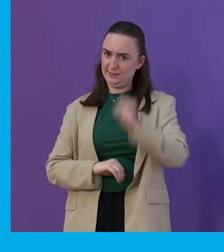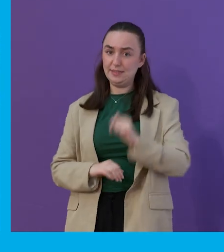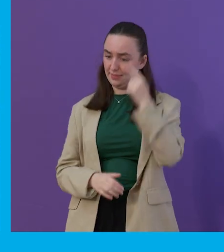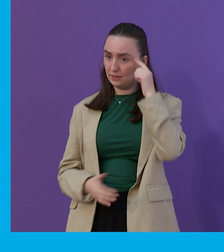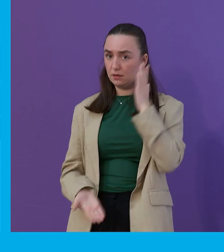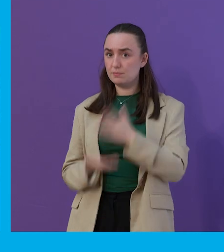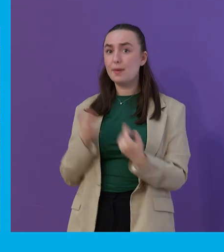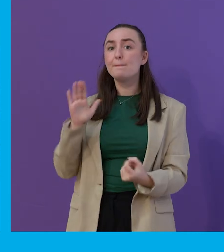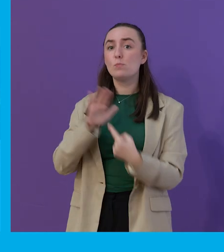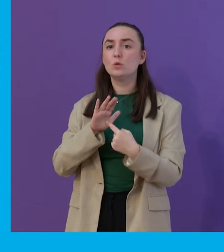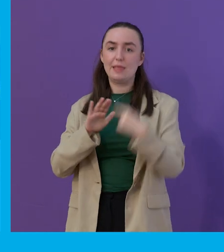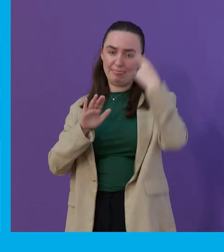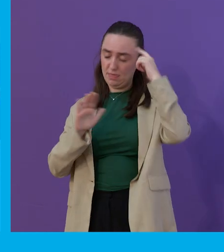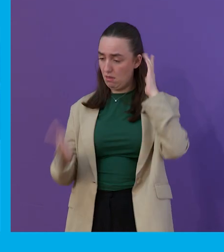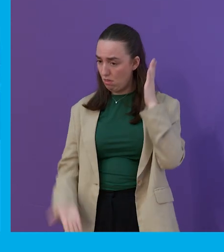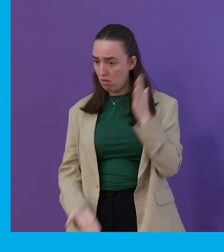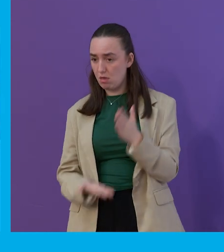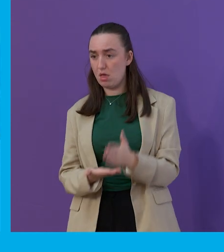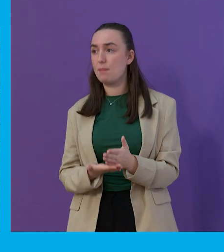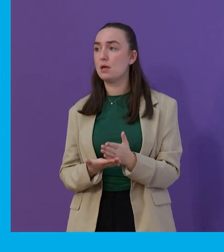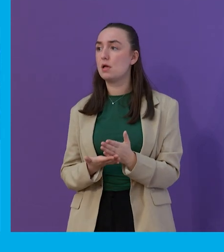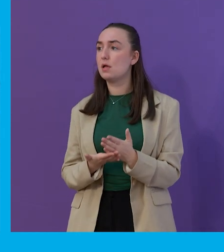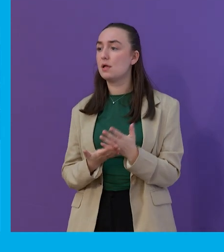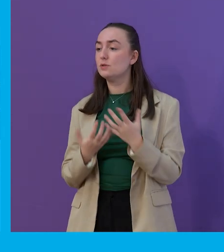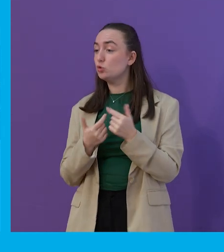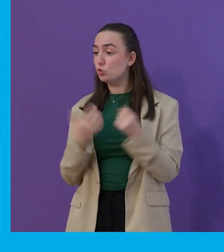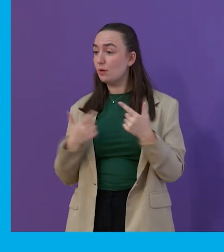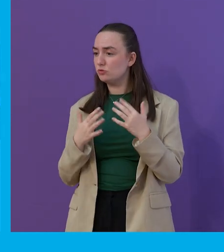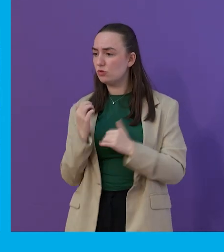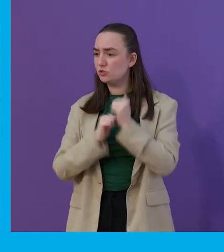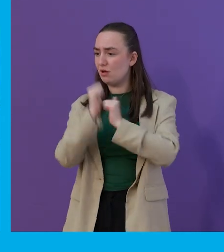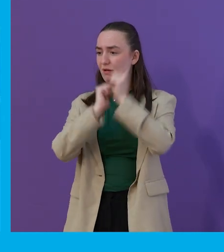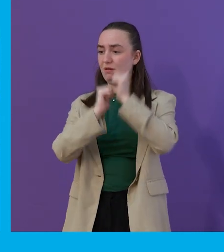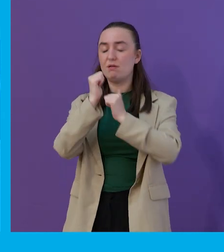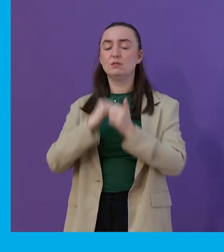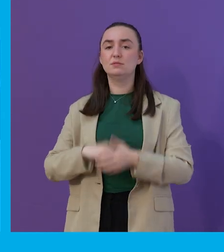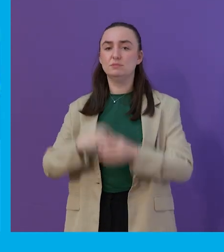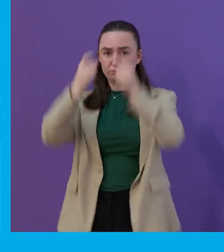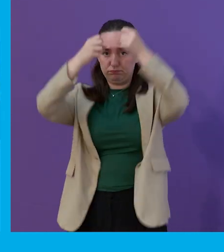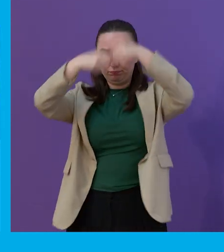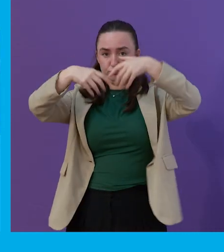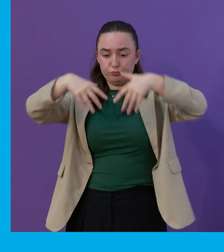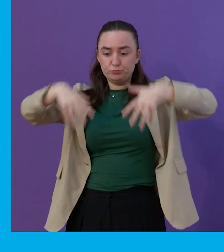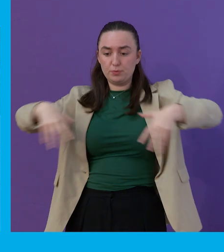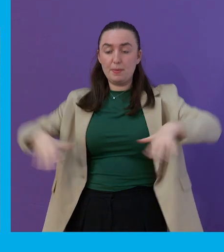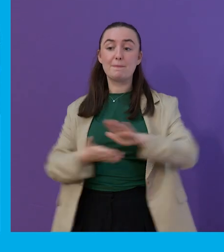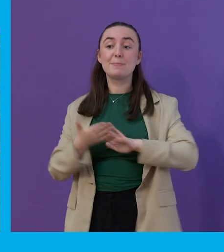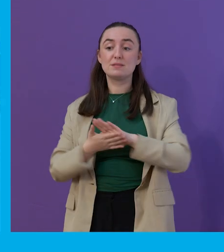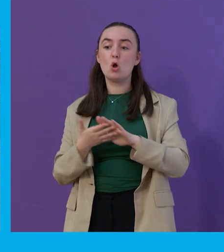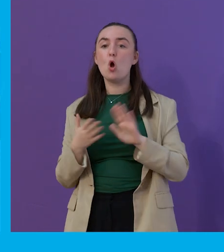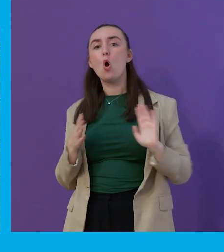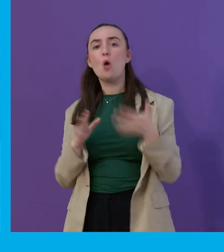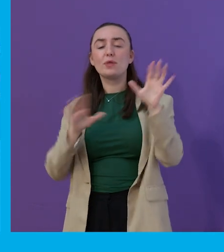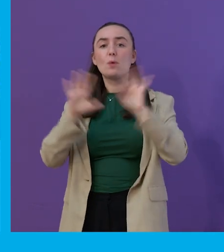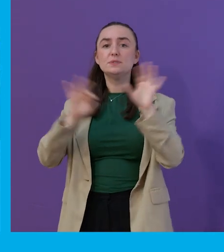think objectively they're getting in the way, the structures we have at the moment, of trying to do things. But it can be that takes up all the oxygen in the room and the debate,